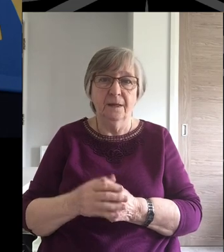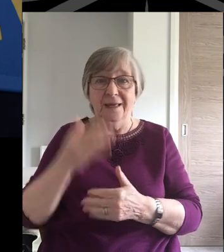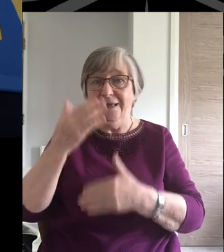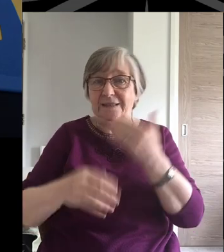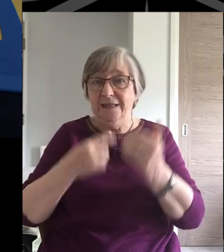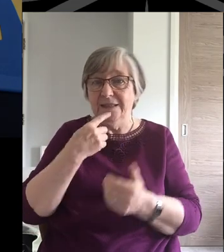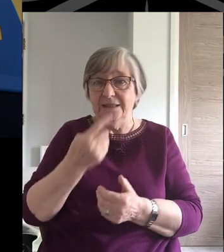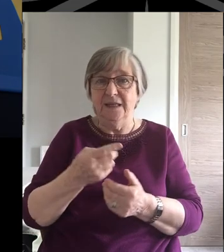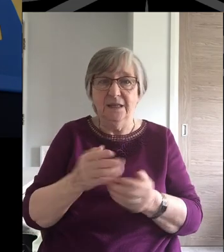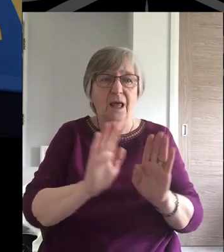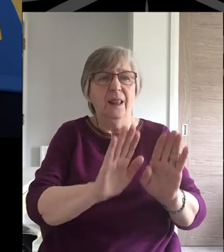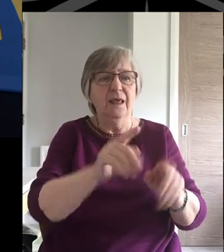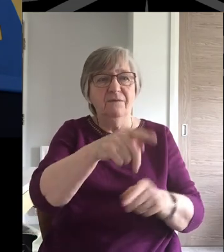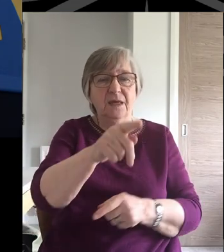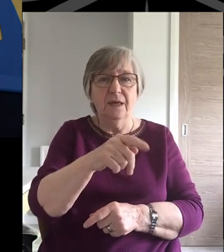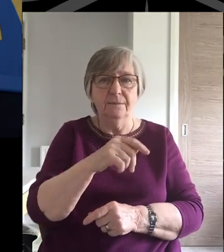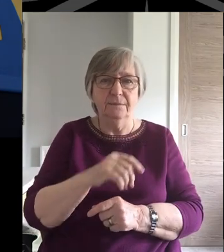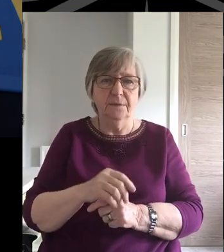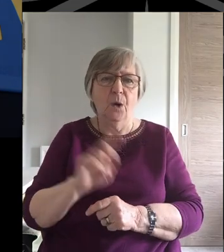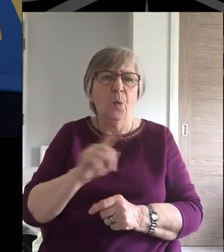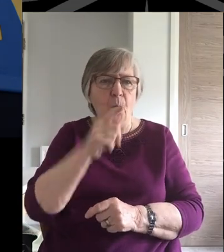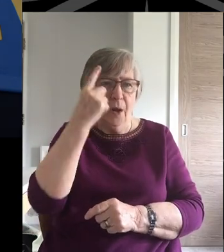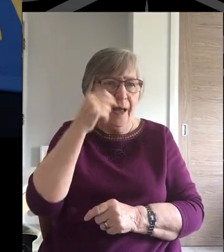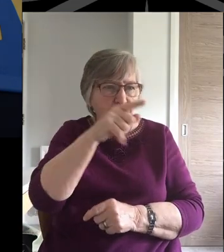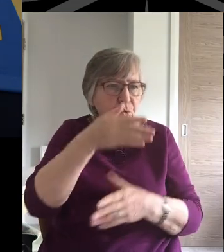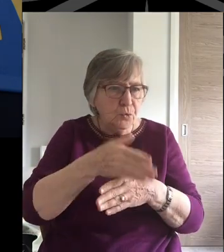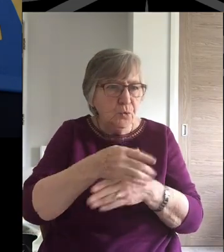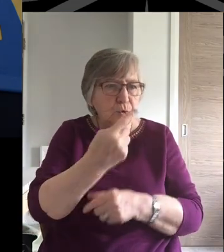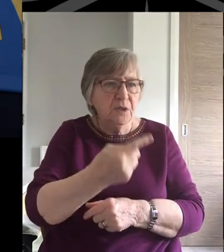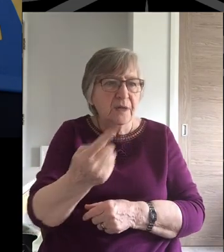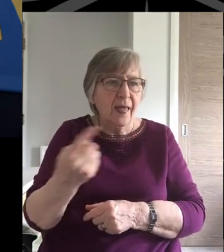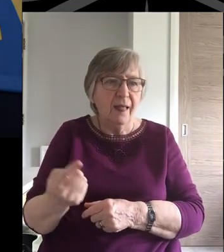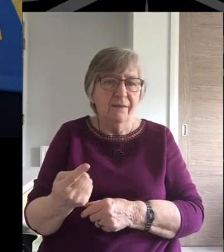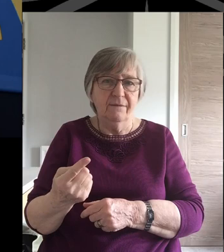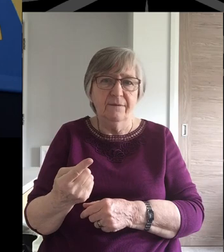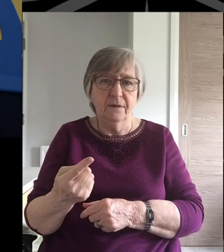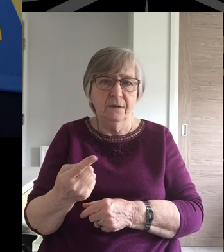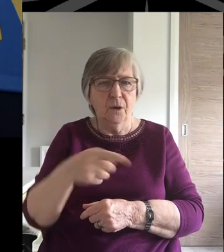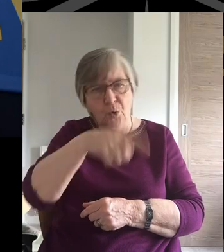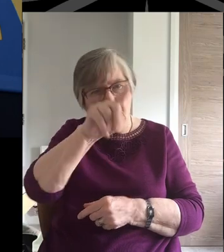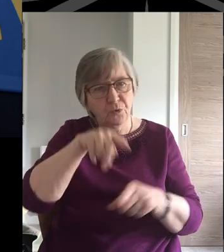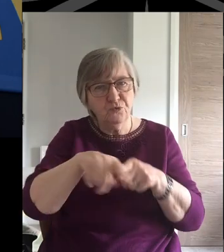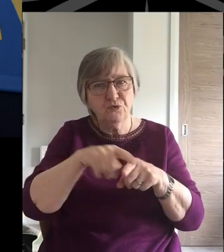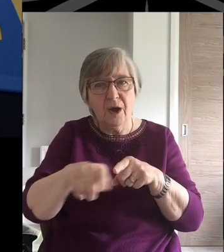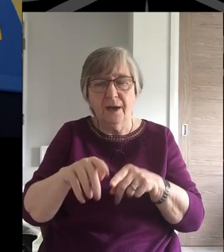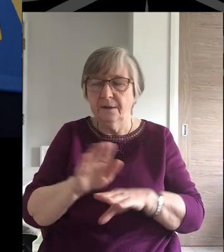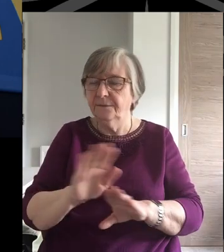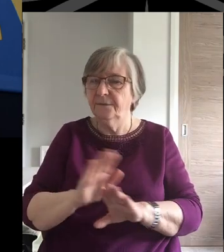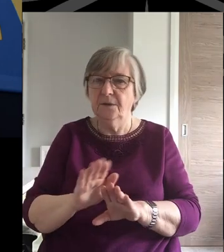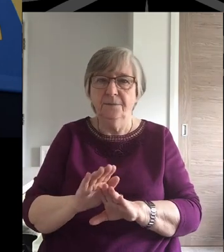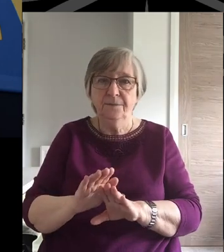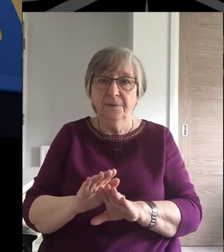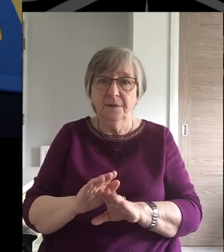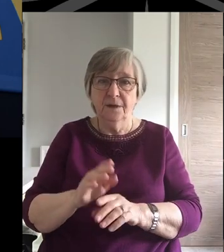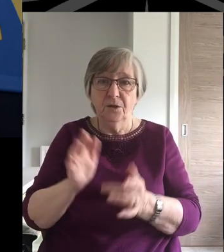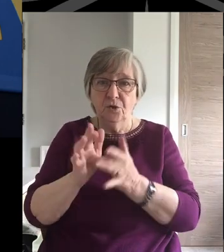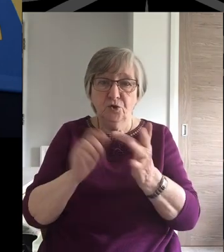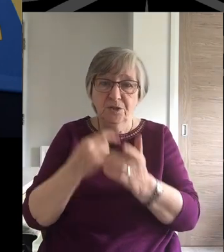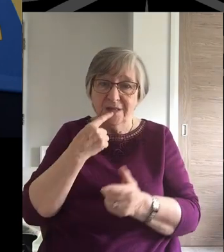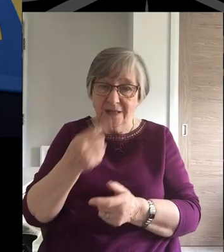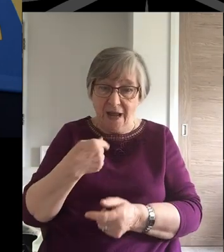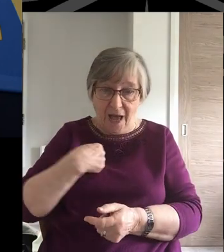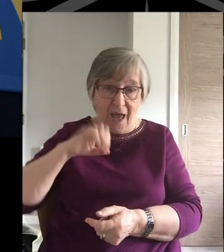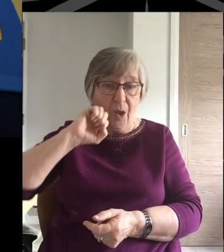He didn't just leave his followers to see what they could do, what they could make of things. He said that he was going to be with them.